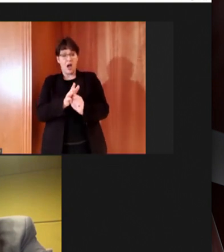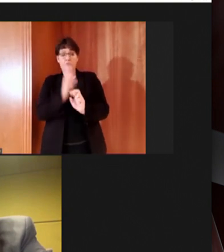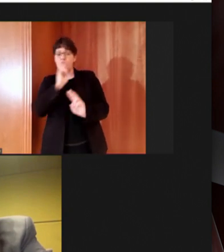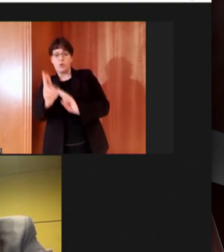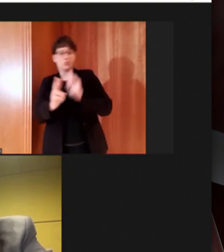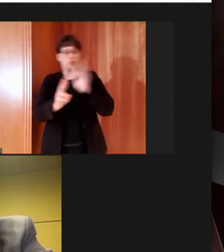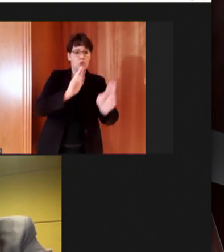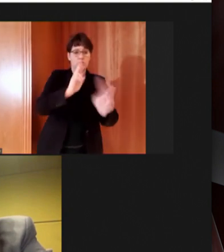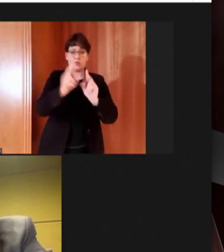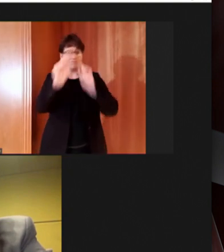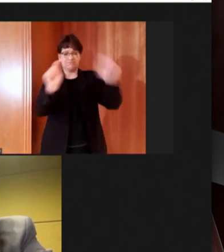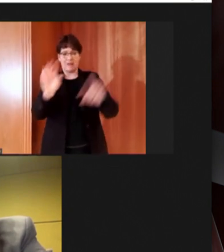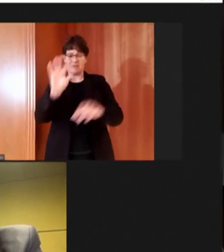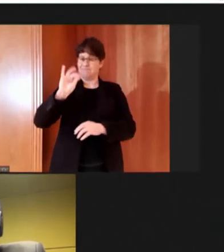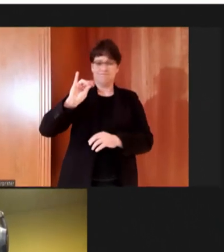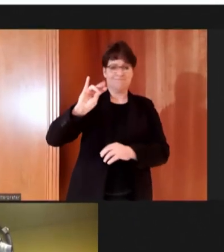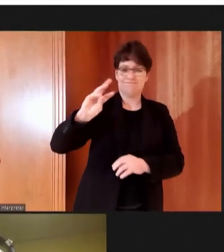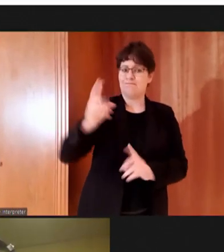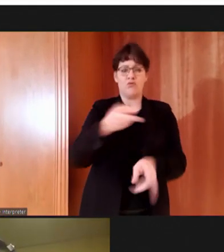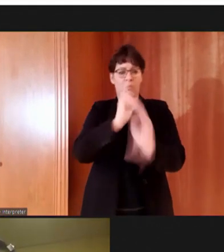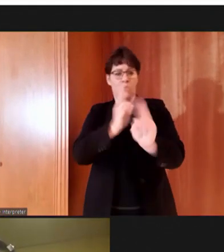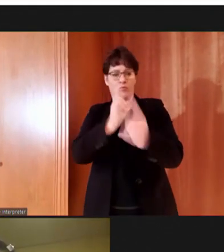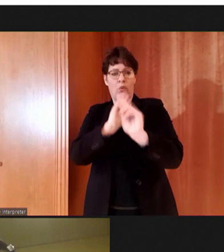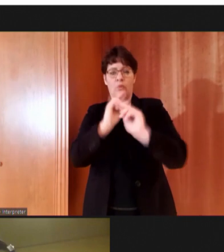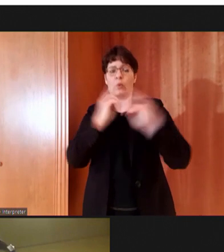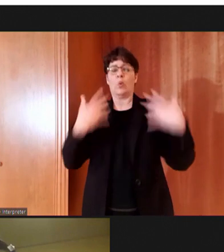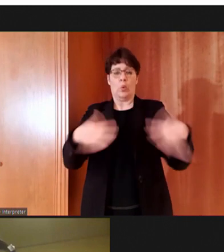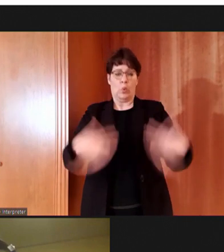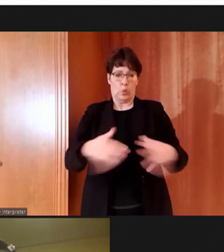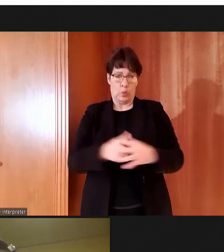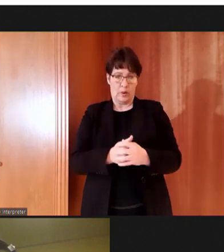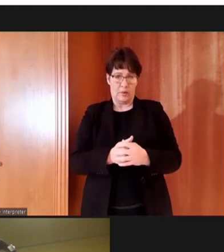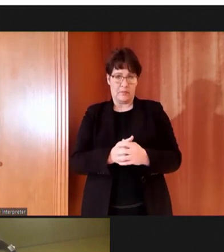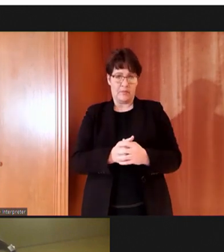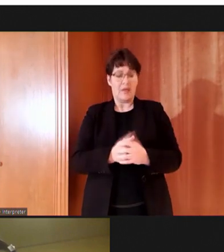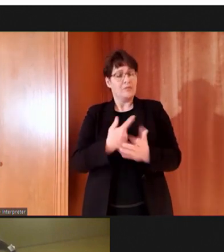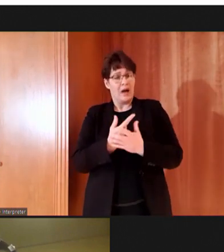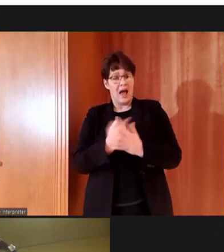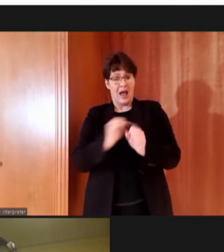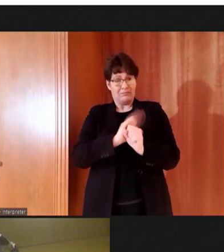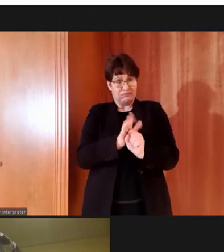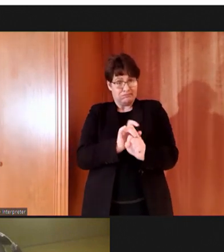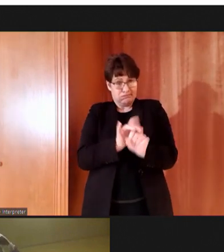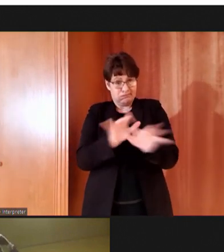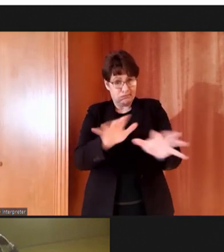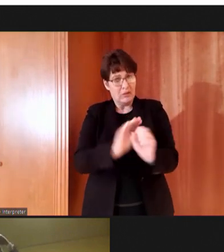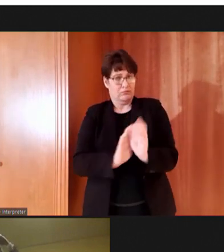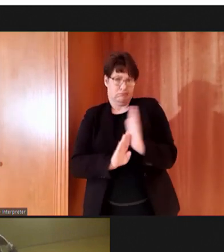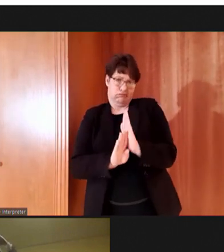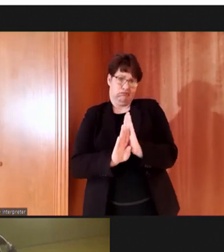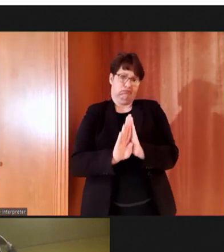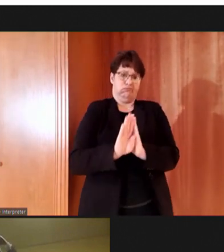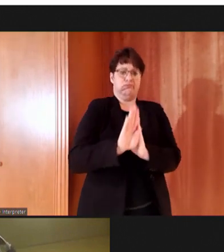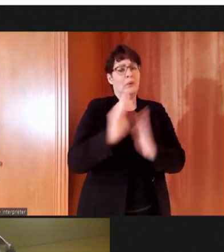everywhere and every day. We are in the midst of a new surge of infections. It